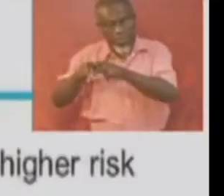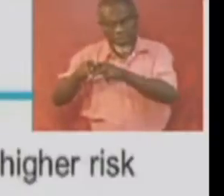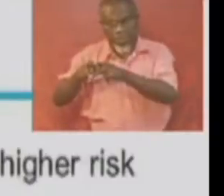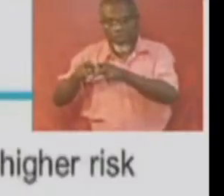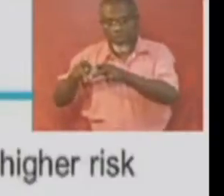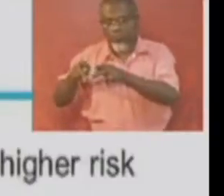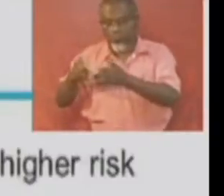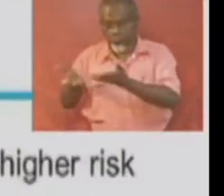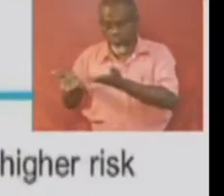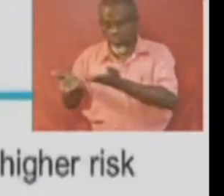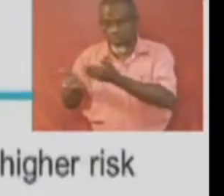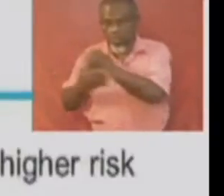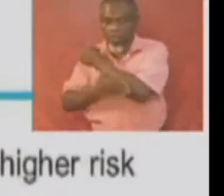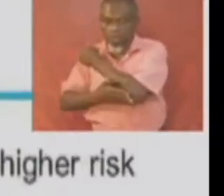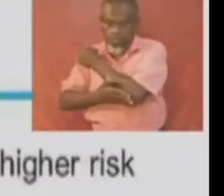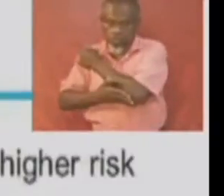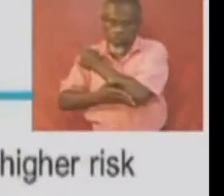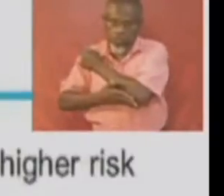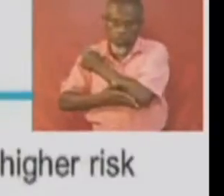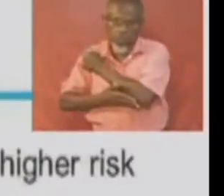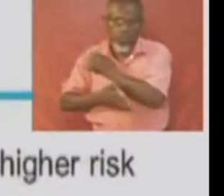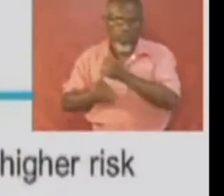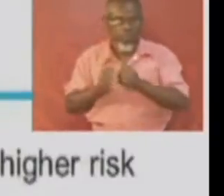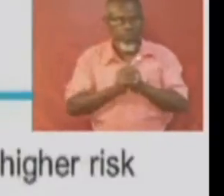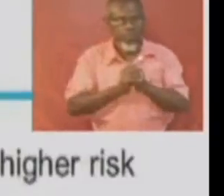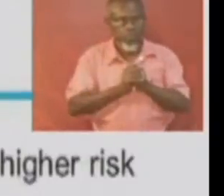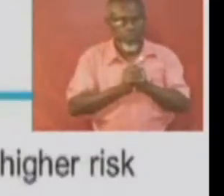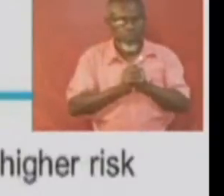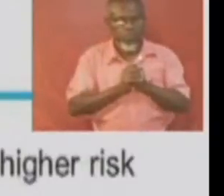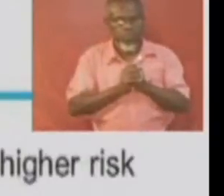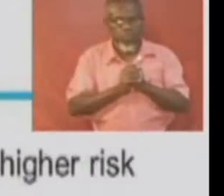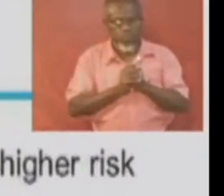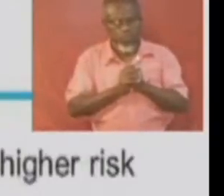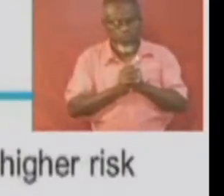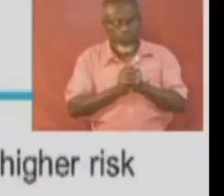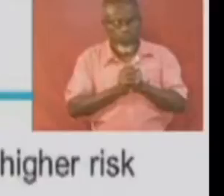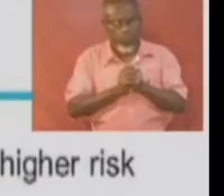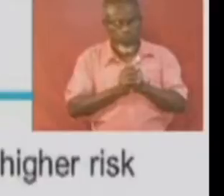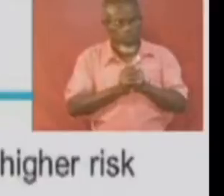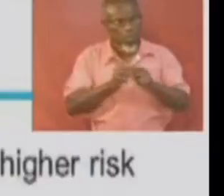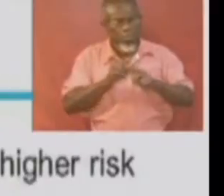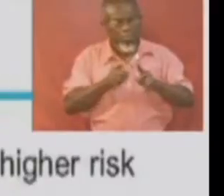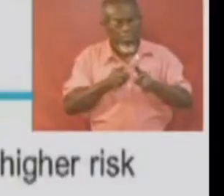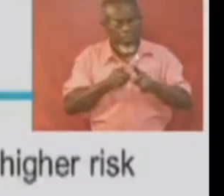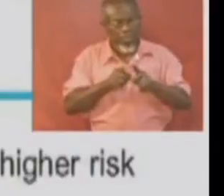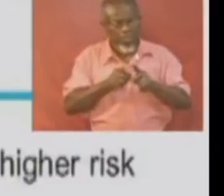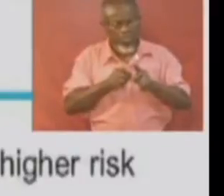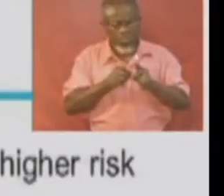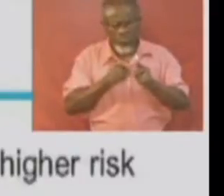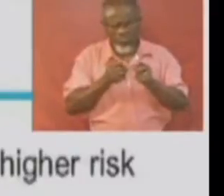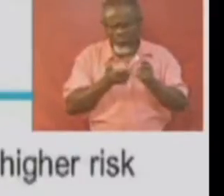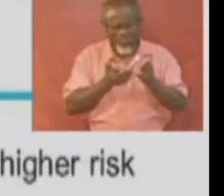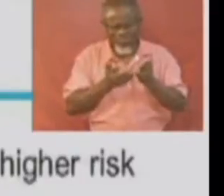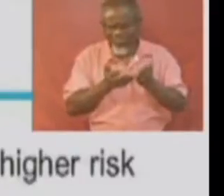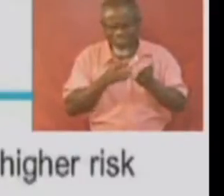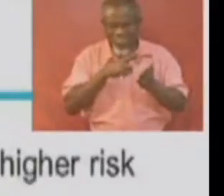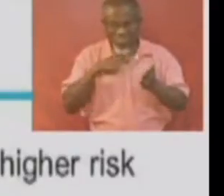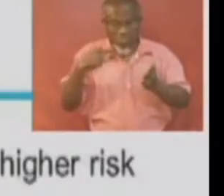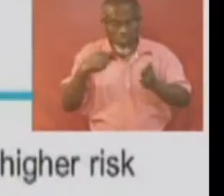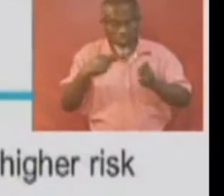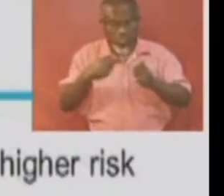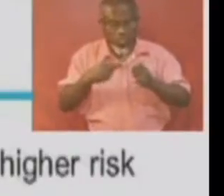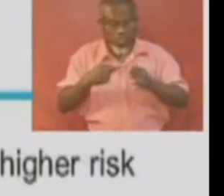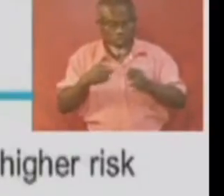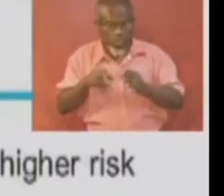still minimal or little risk of transmission of COVID-19 to the unborn baby or to the baby